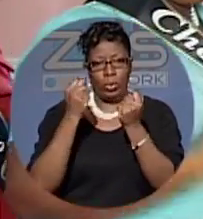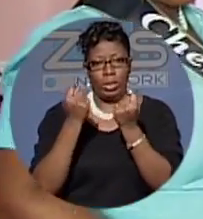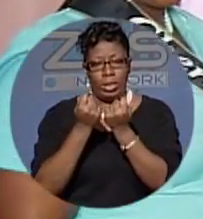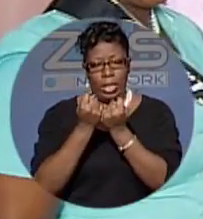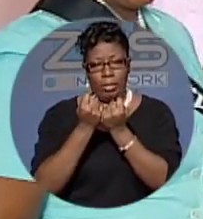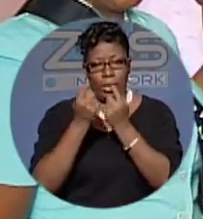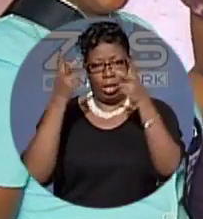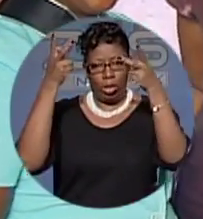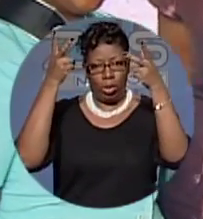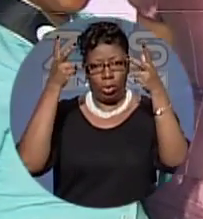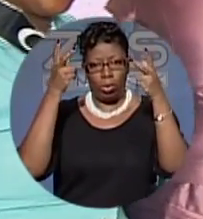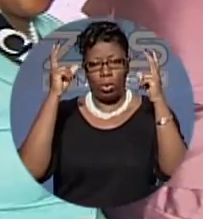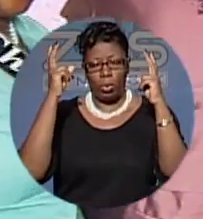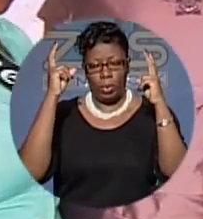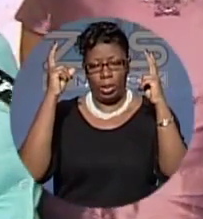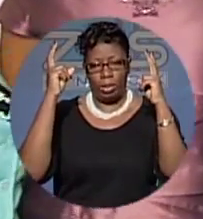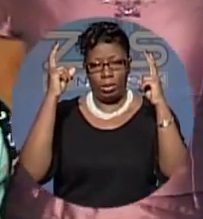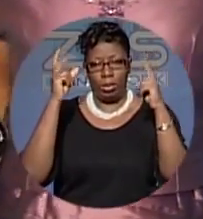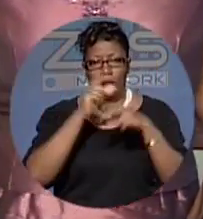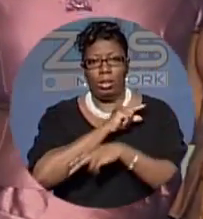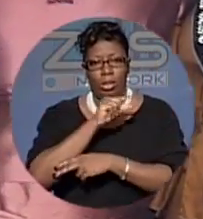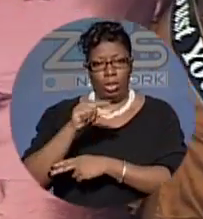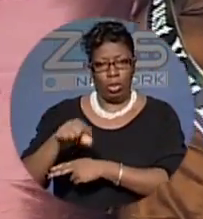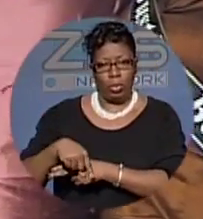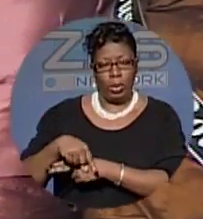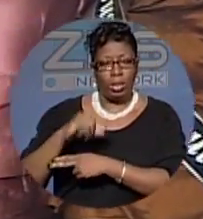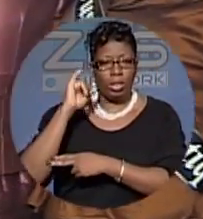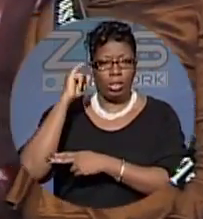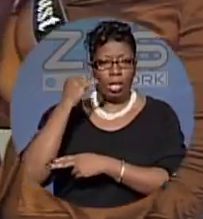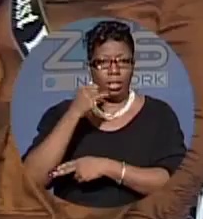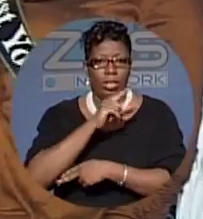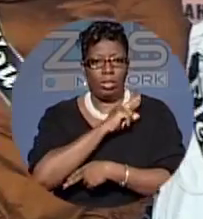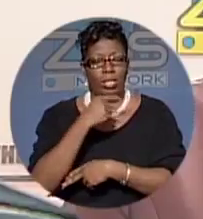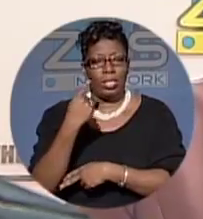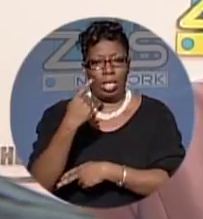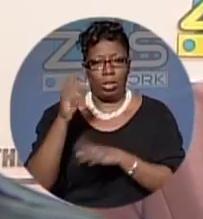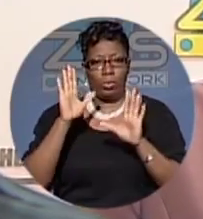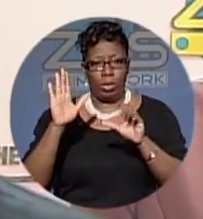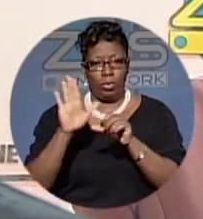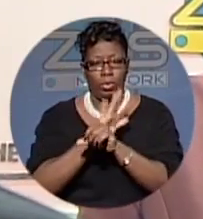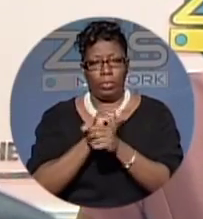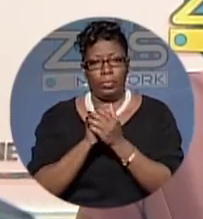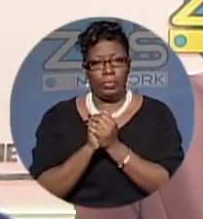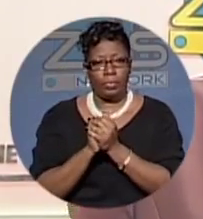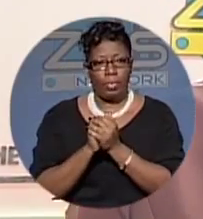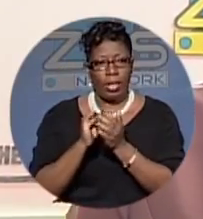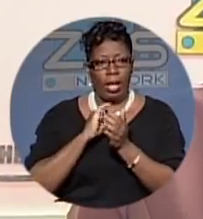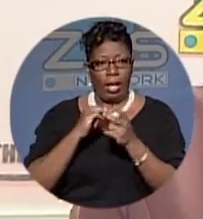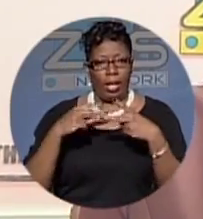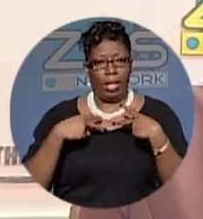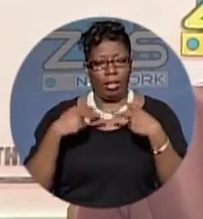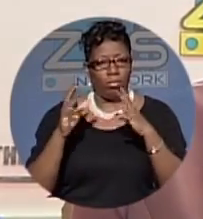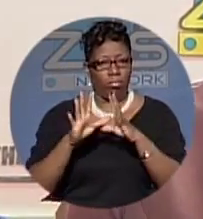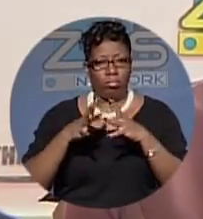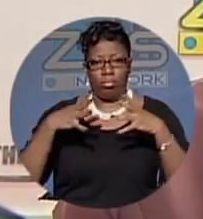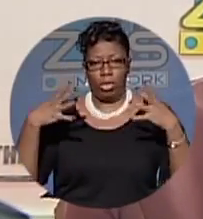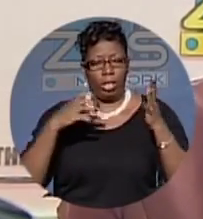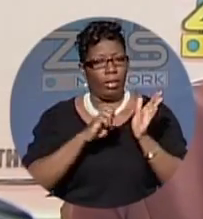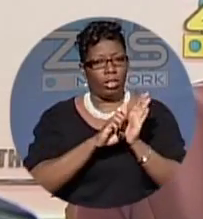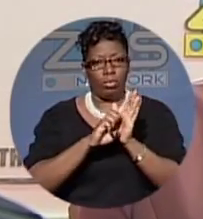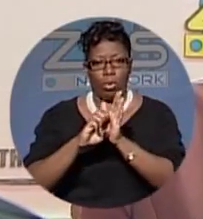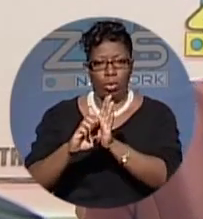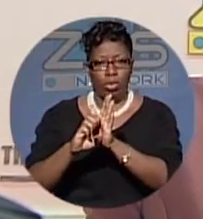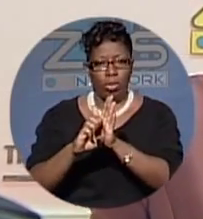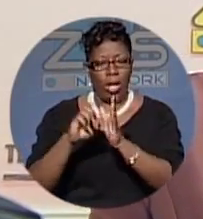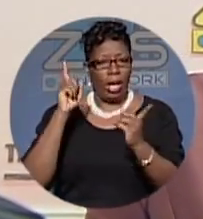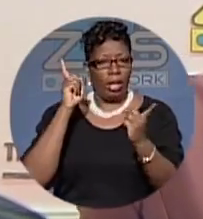queen Jacqueline Frazier says her year has been awesome. I've gotten so much exposure. I've gotten to meet so many different